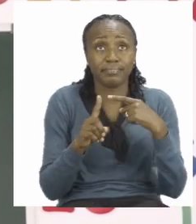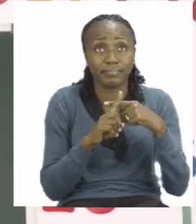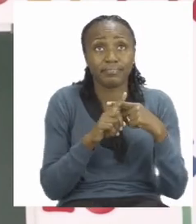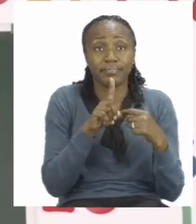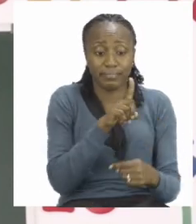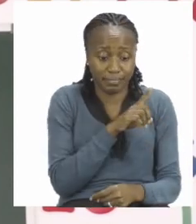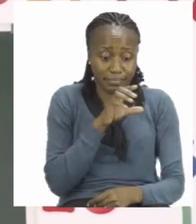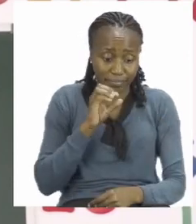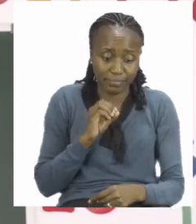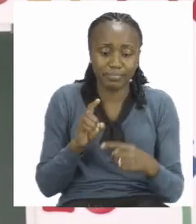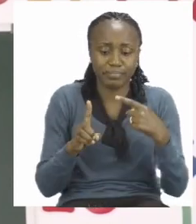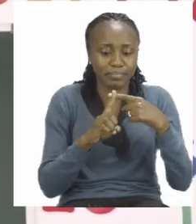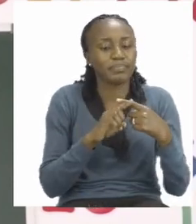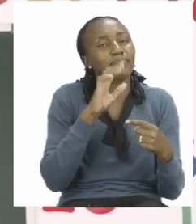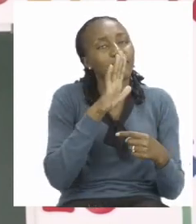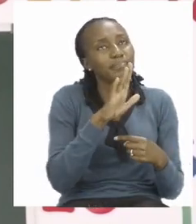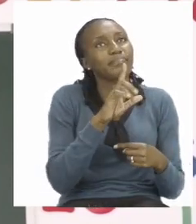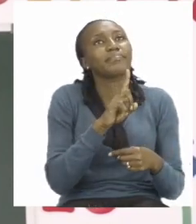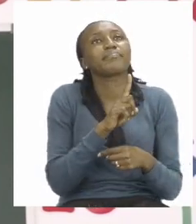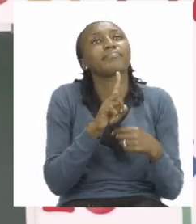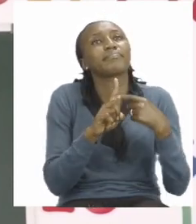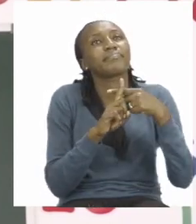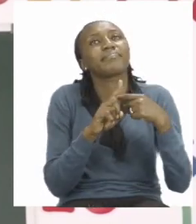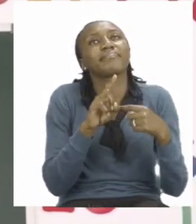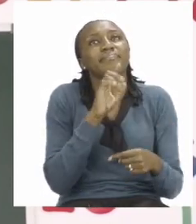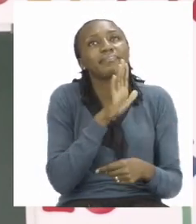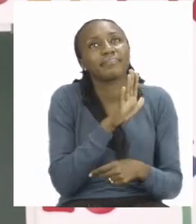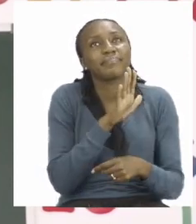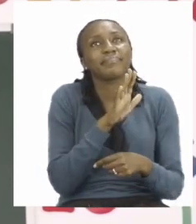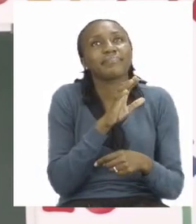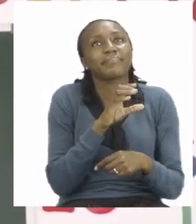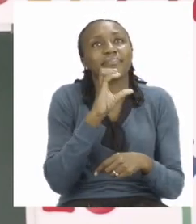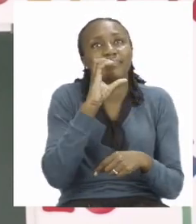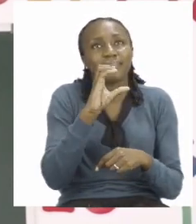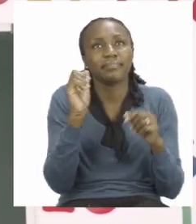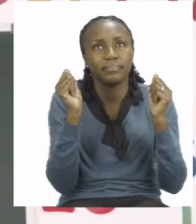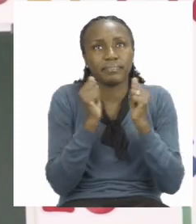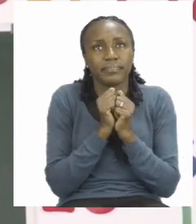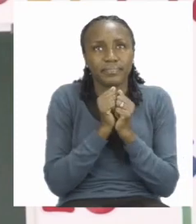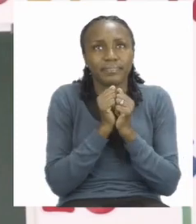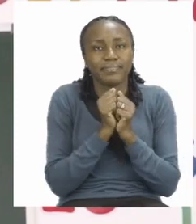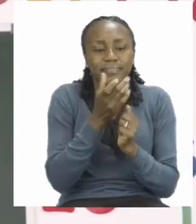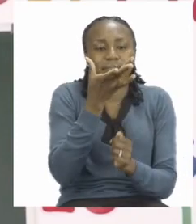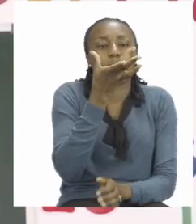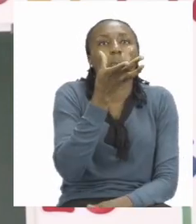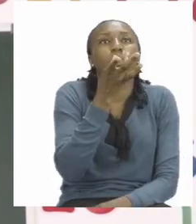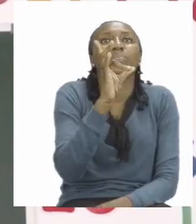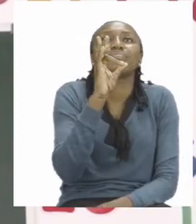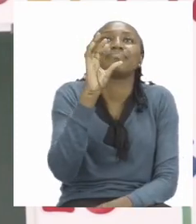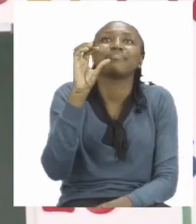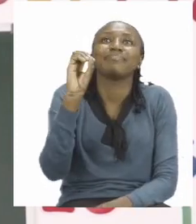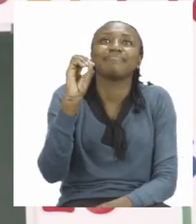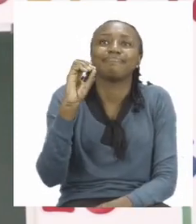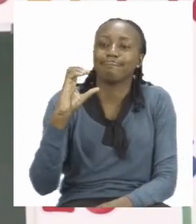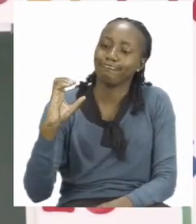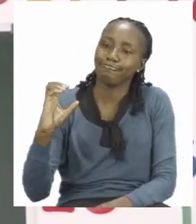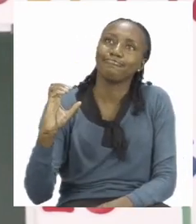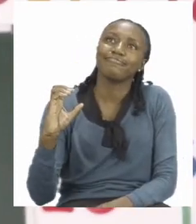5 cents plus 5 cents will give us 70